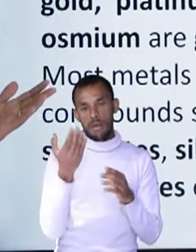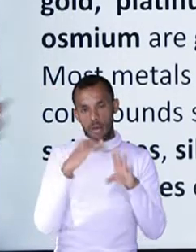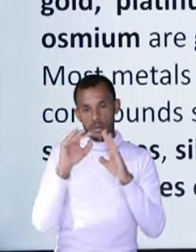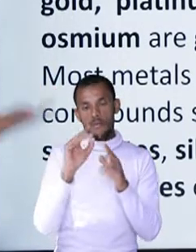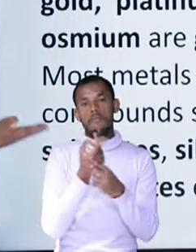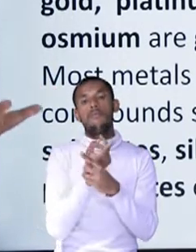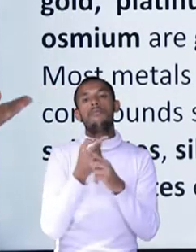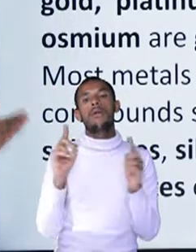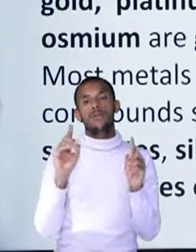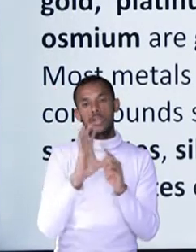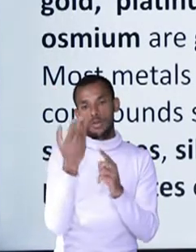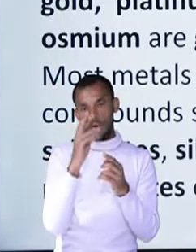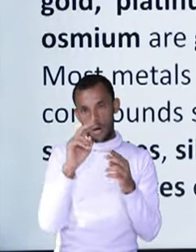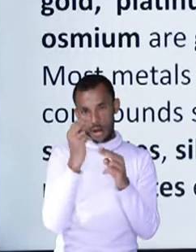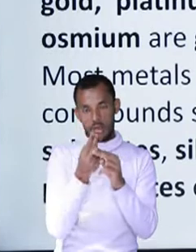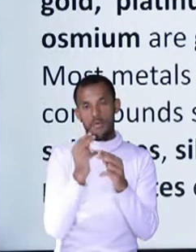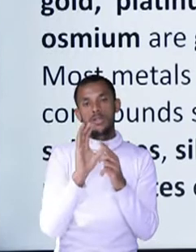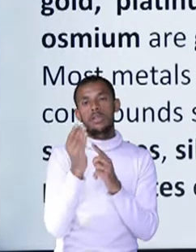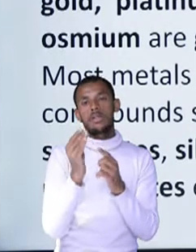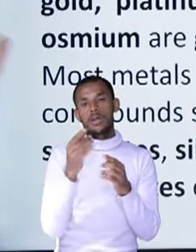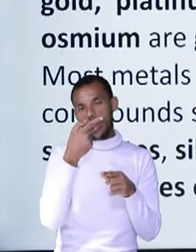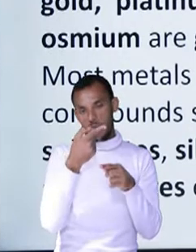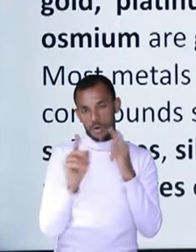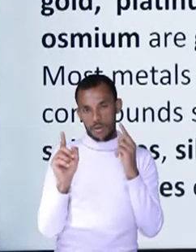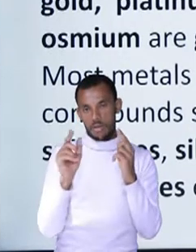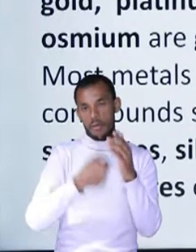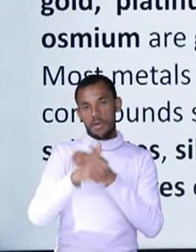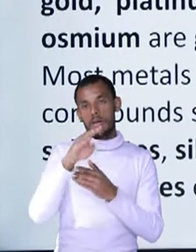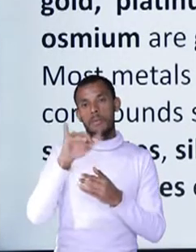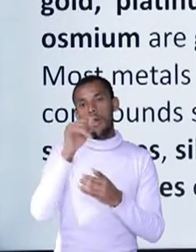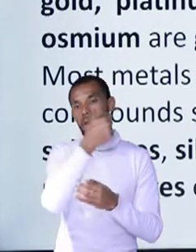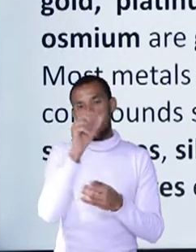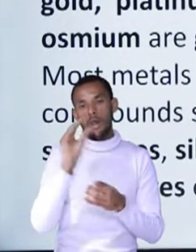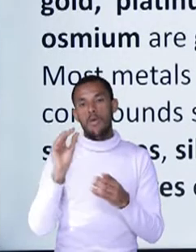states or native states means cannot affected by air and water.